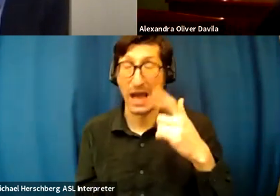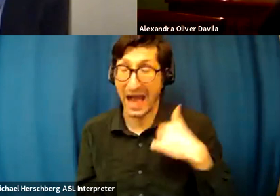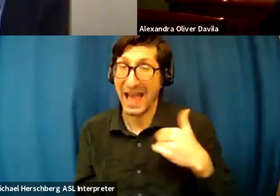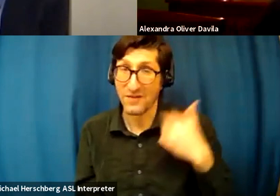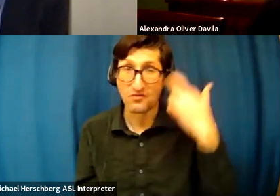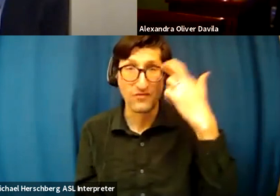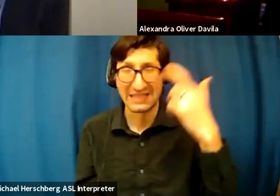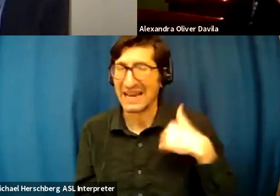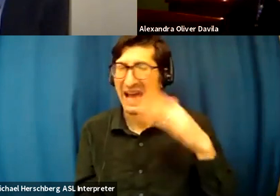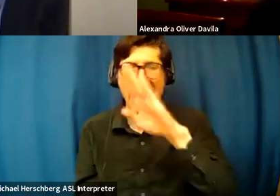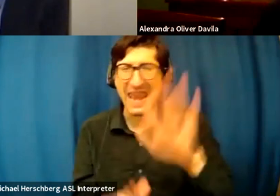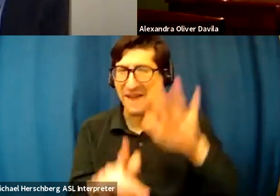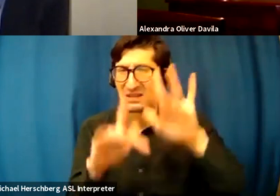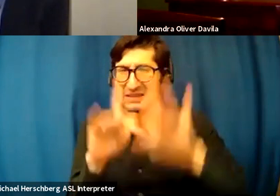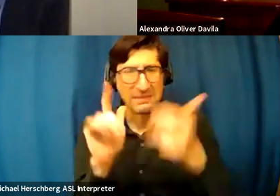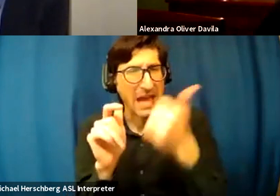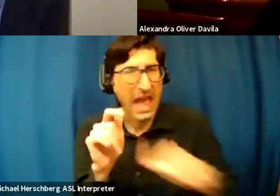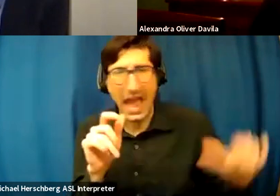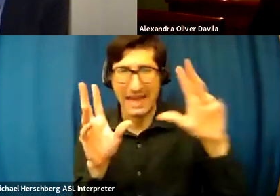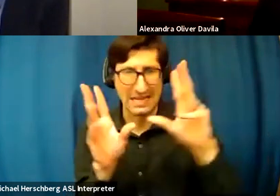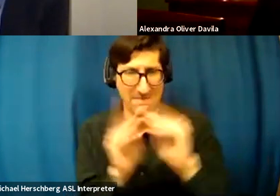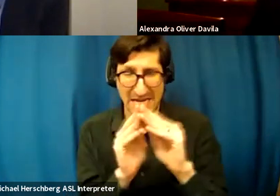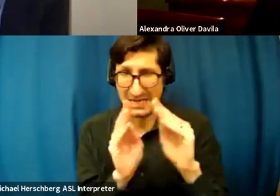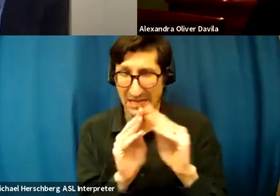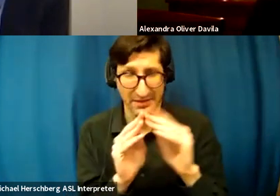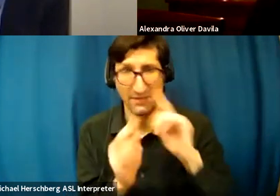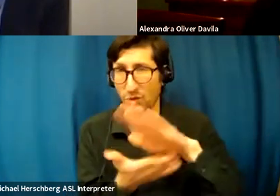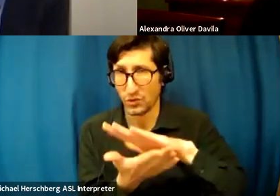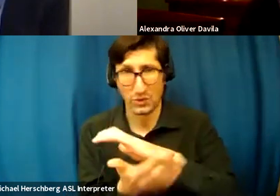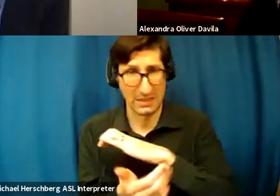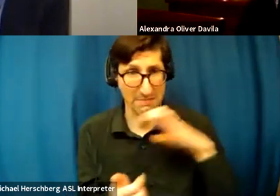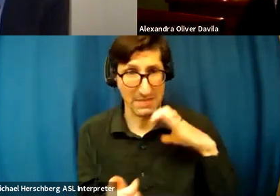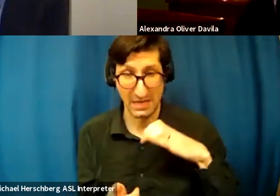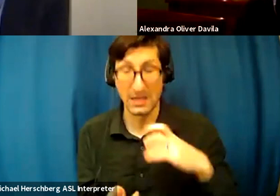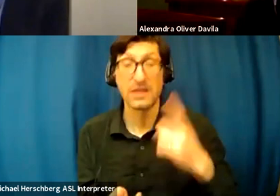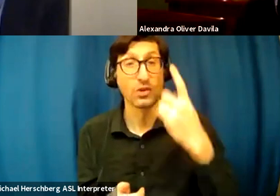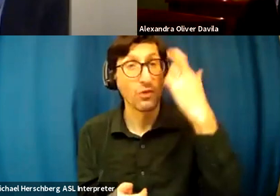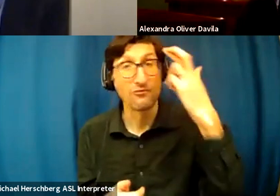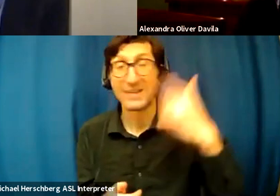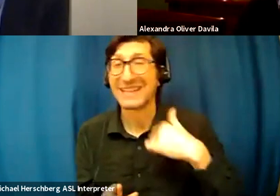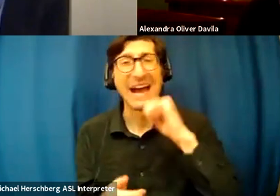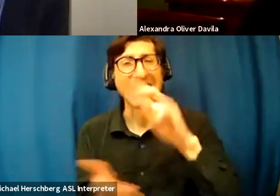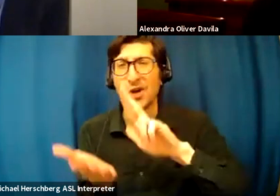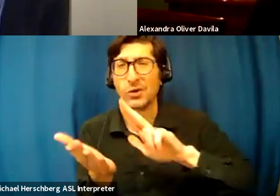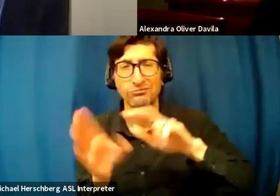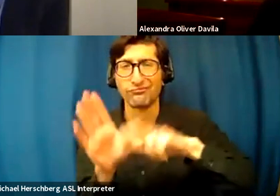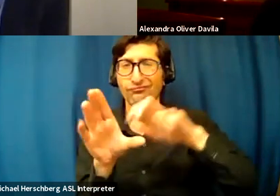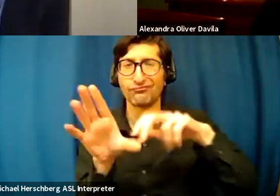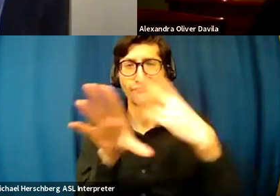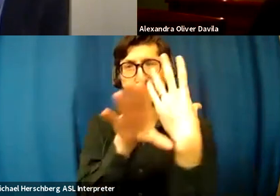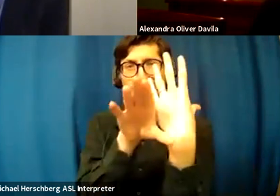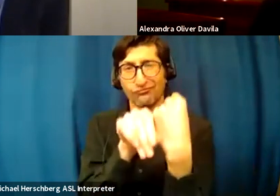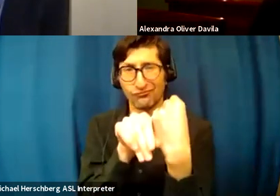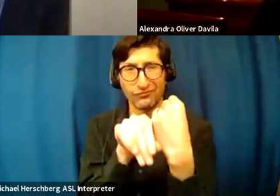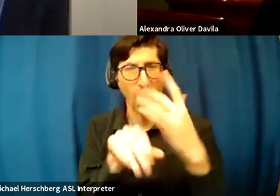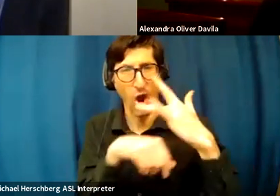meeting since the beginning of my term. There's a reason why I do not sign off early, even though I get the okay that I